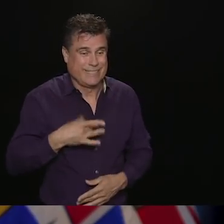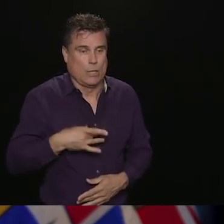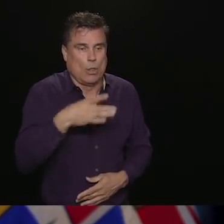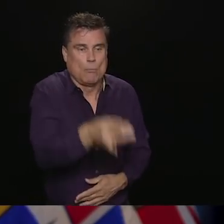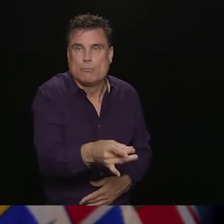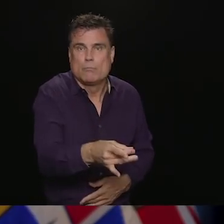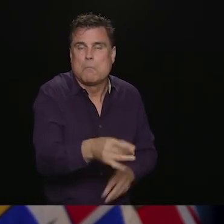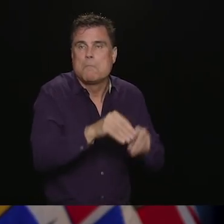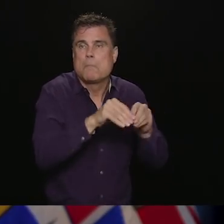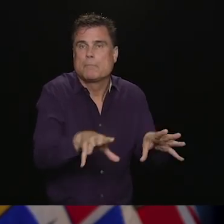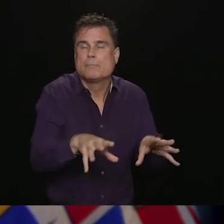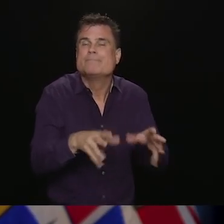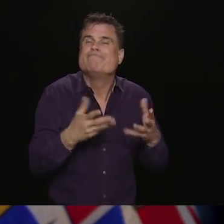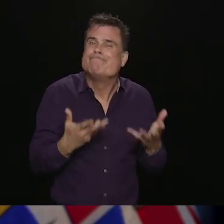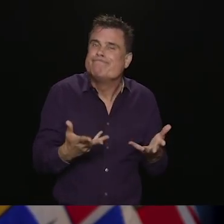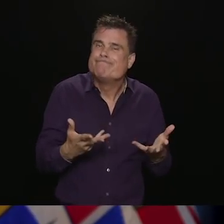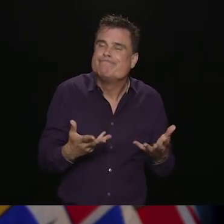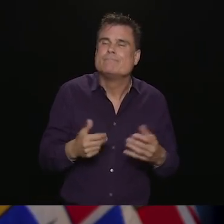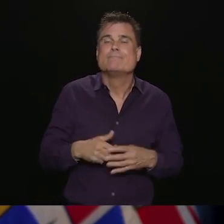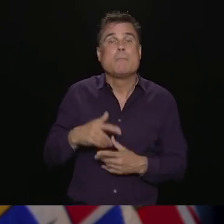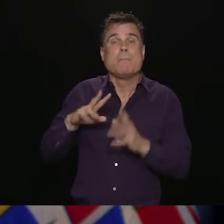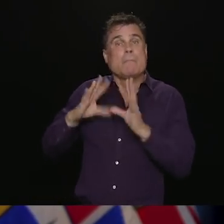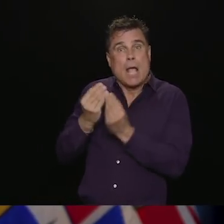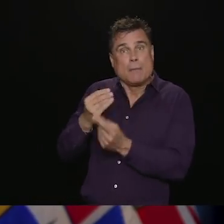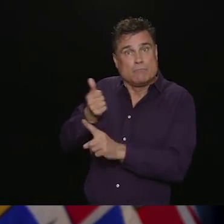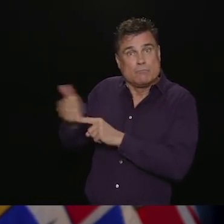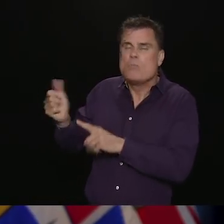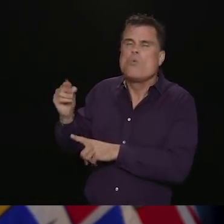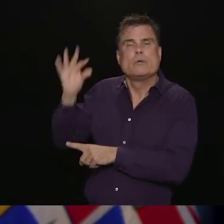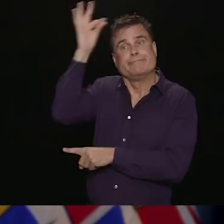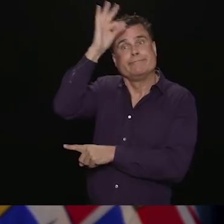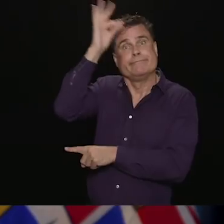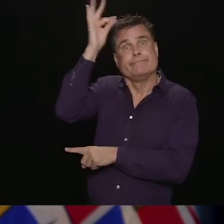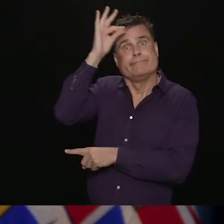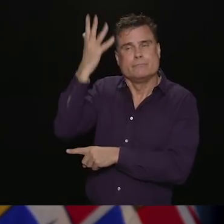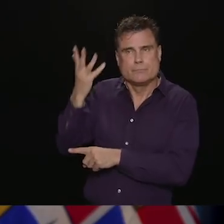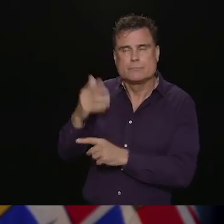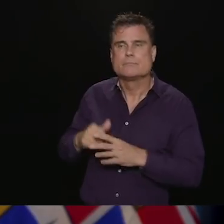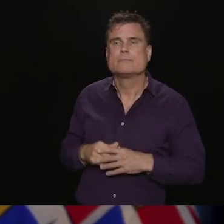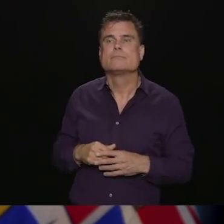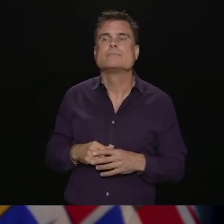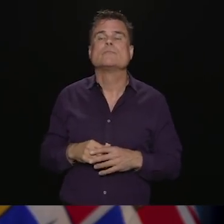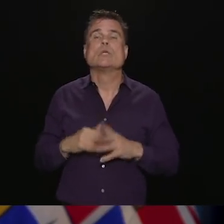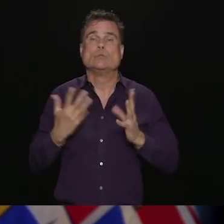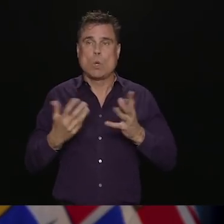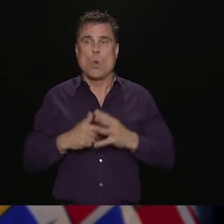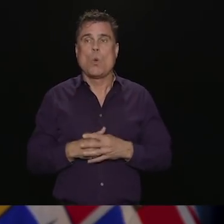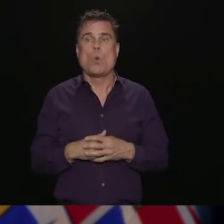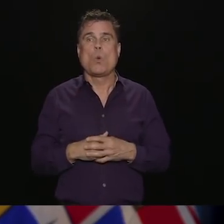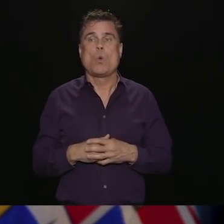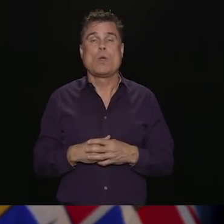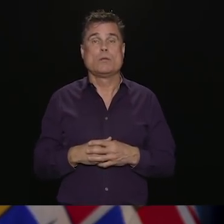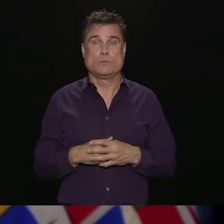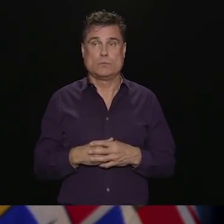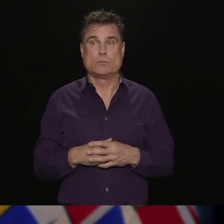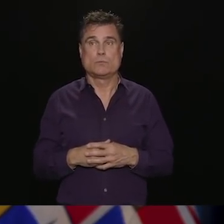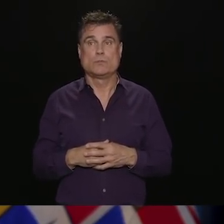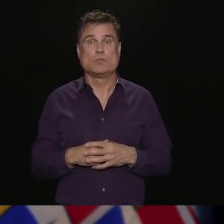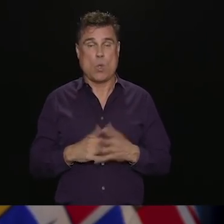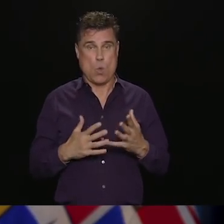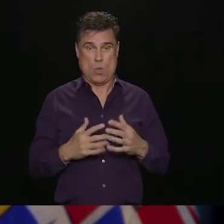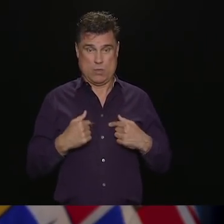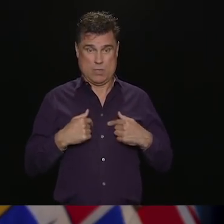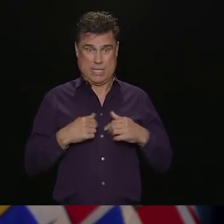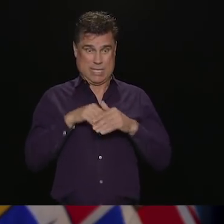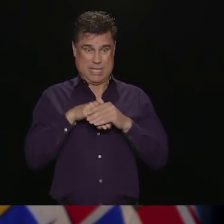going on. And we call it the force of infection. So in some settings, if we don't catch it early enough, if enough people are shedding